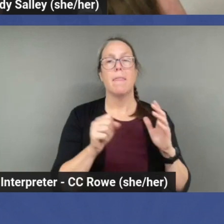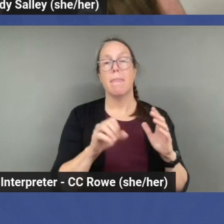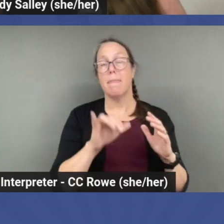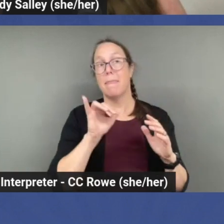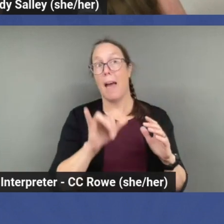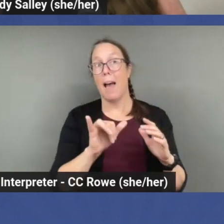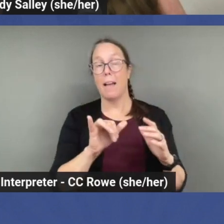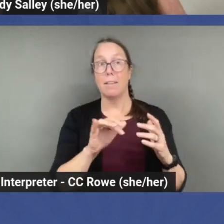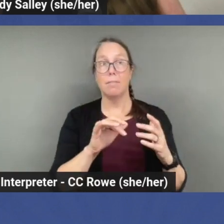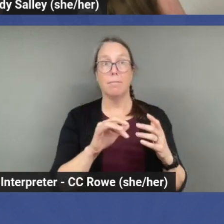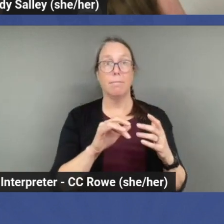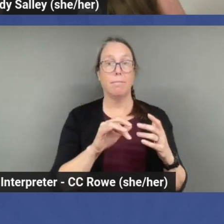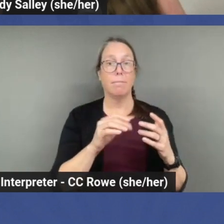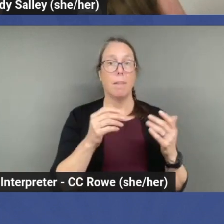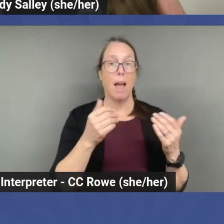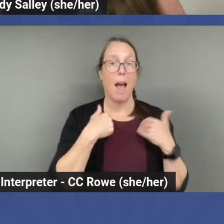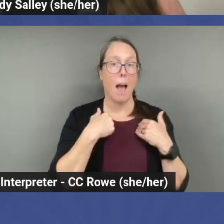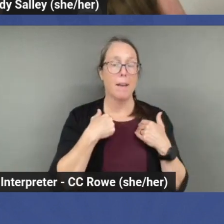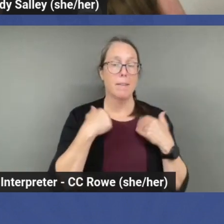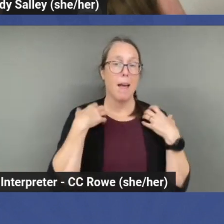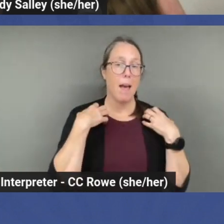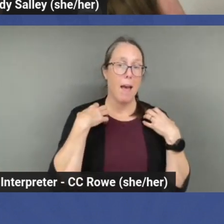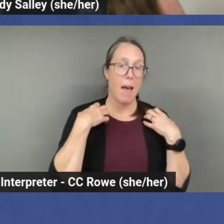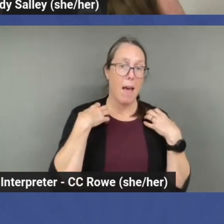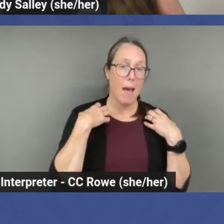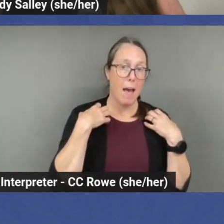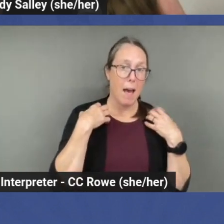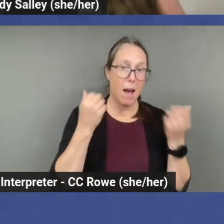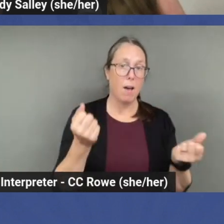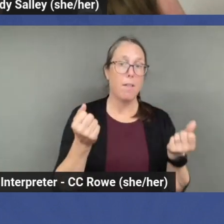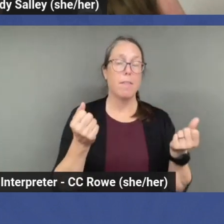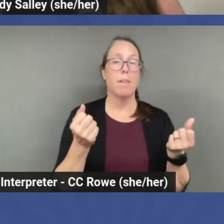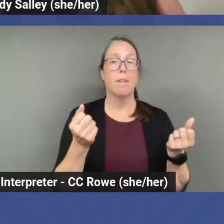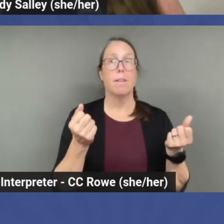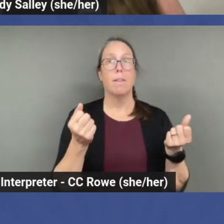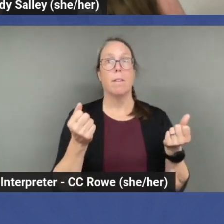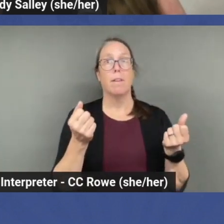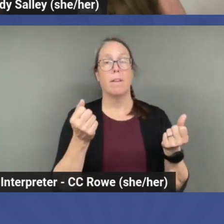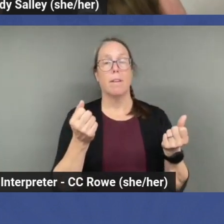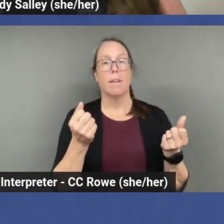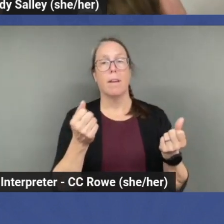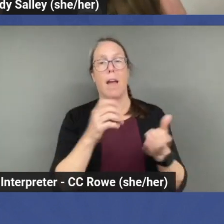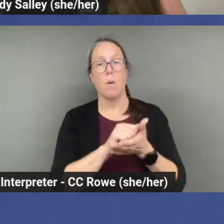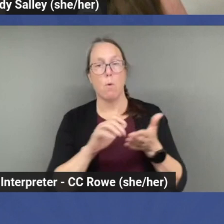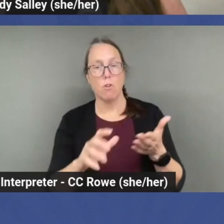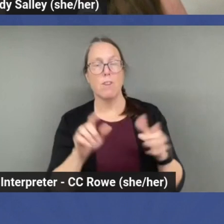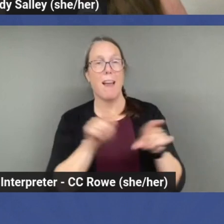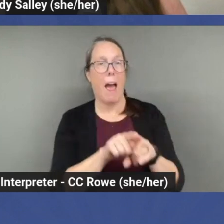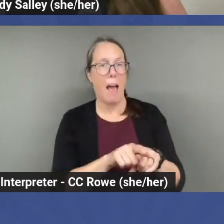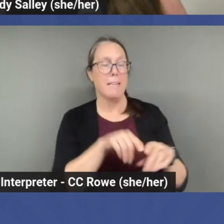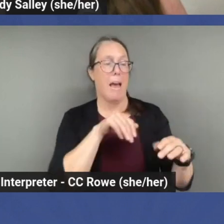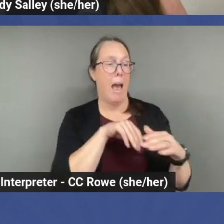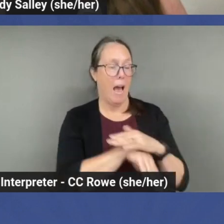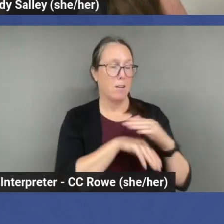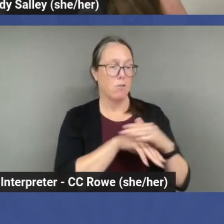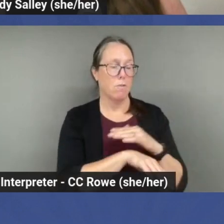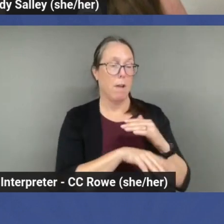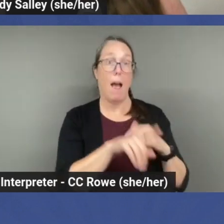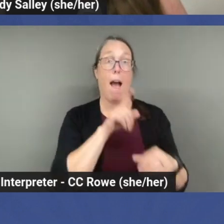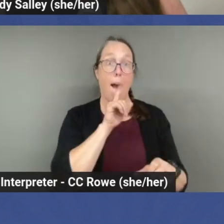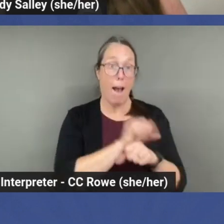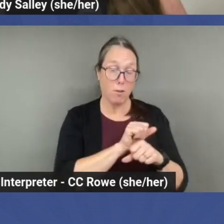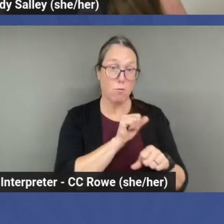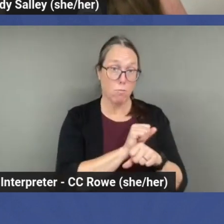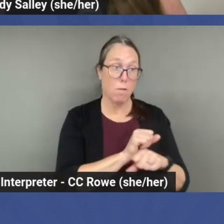tech abortion as actually a fundamental healthcare instead of trying to police, people's bodies. That